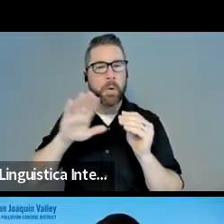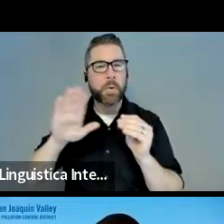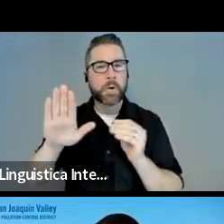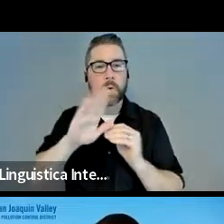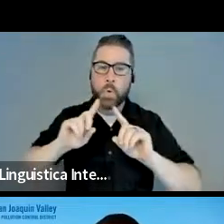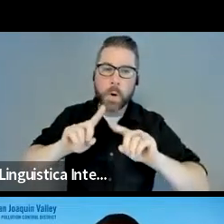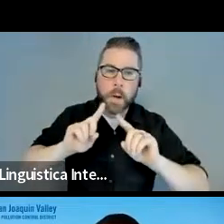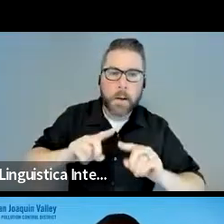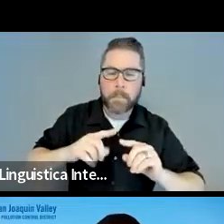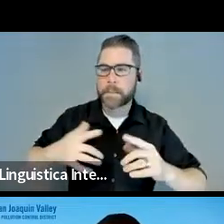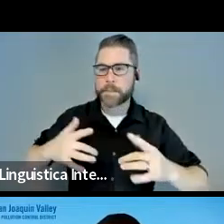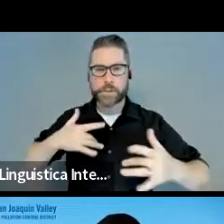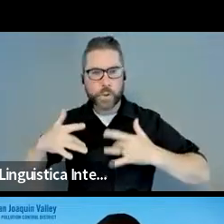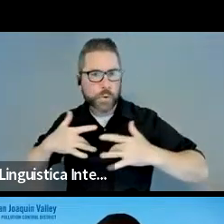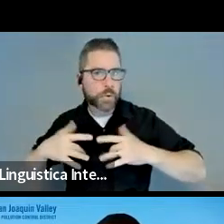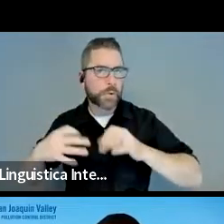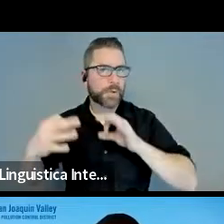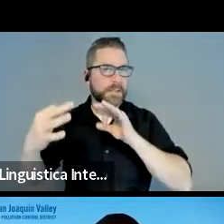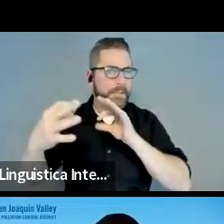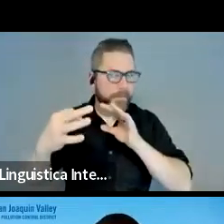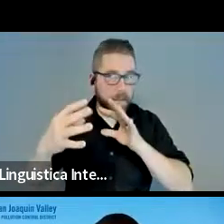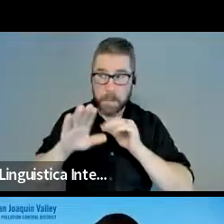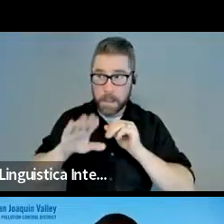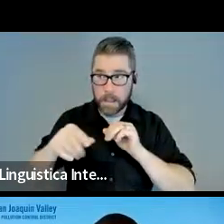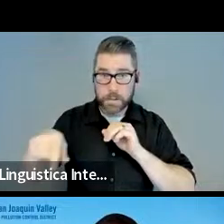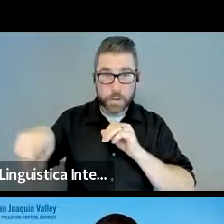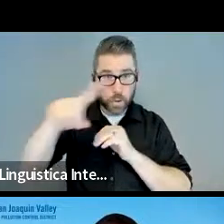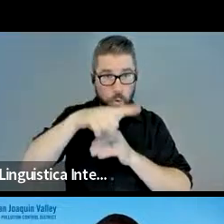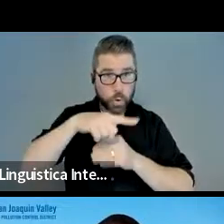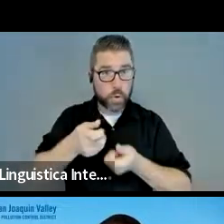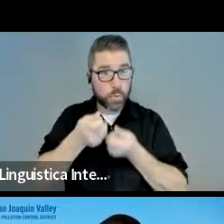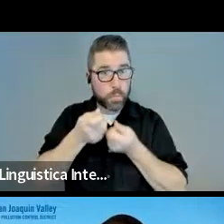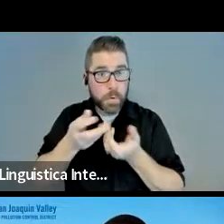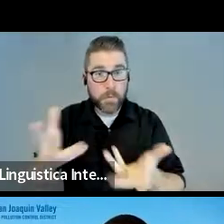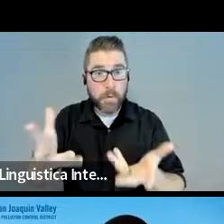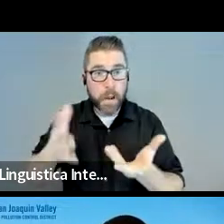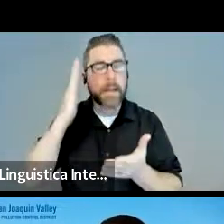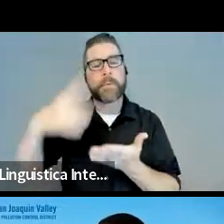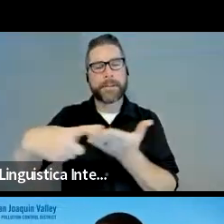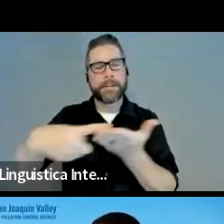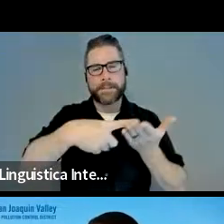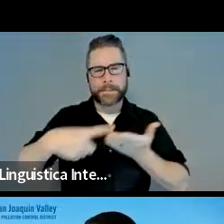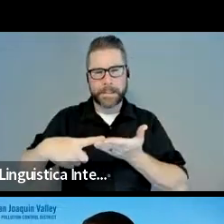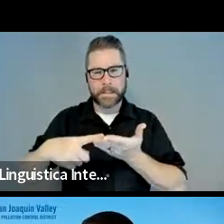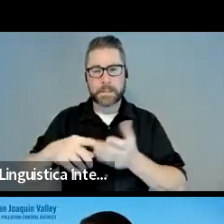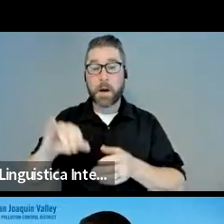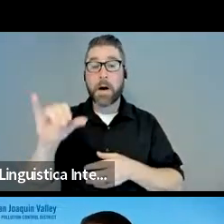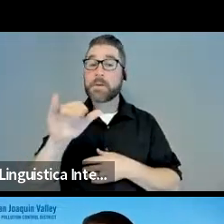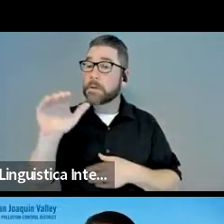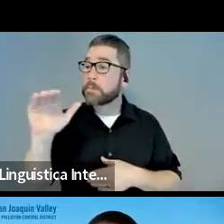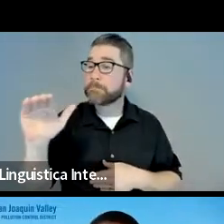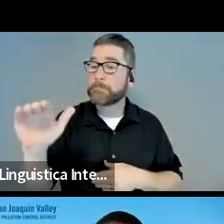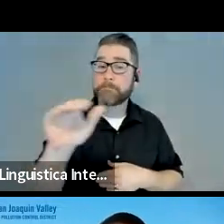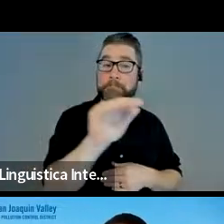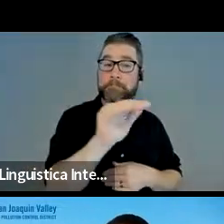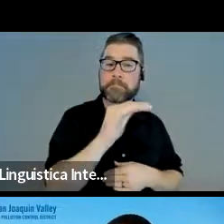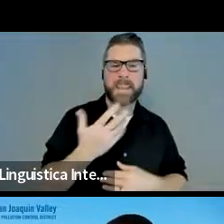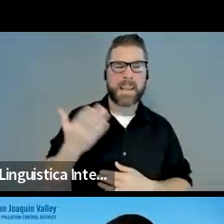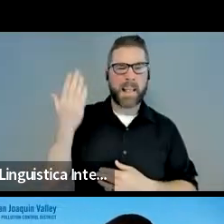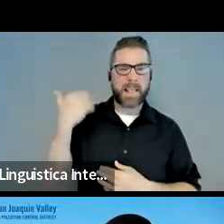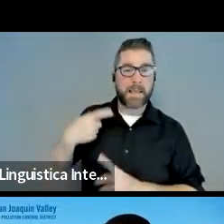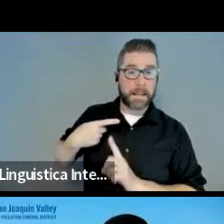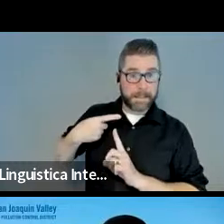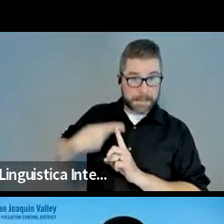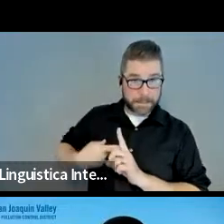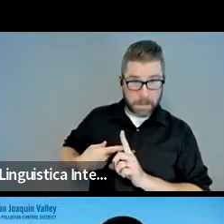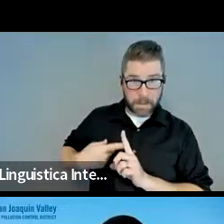that you provided. And as a reminder, during last month, during the passenger vehicle repair